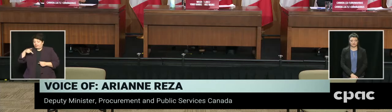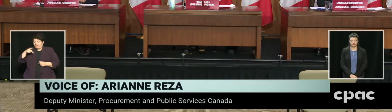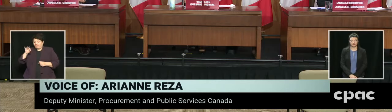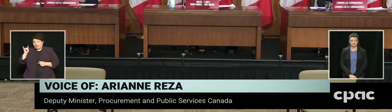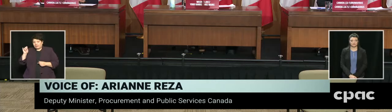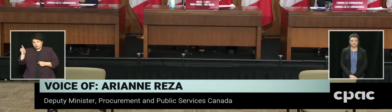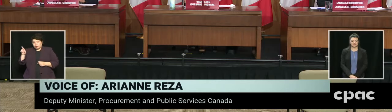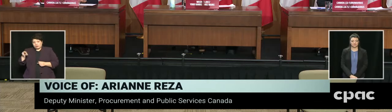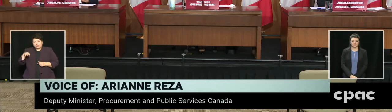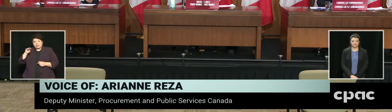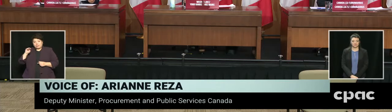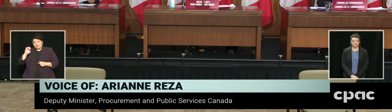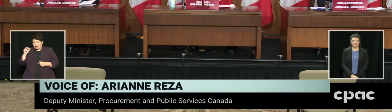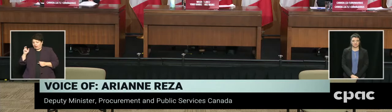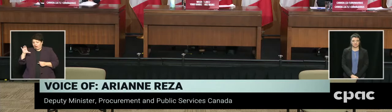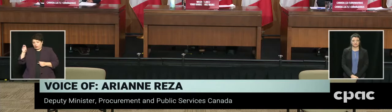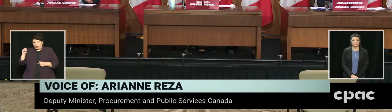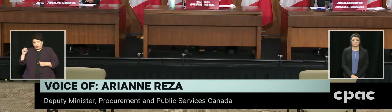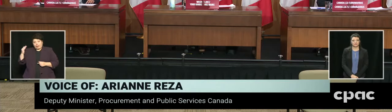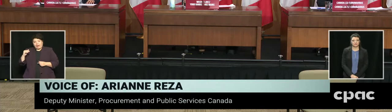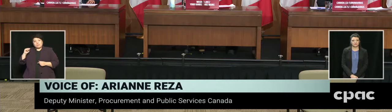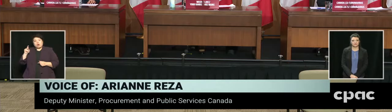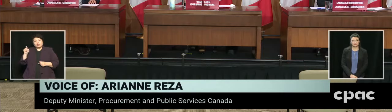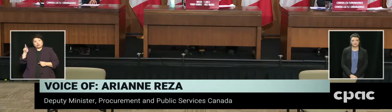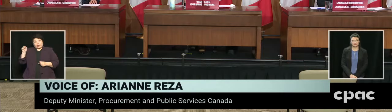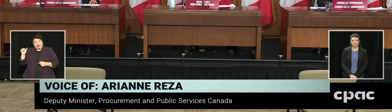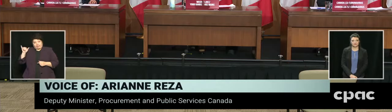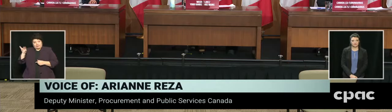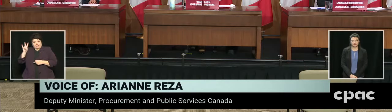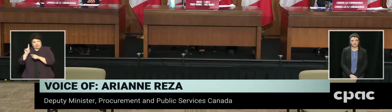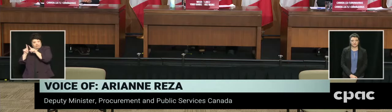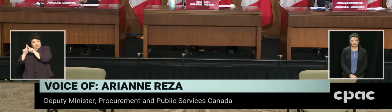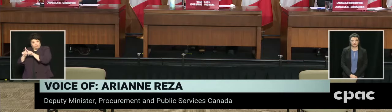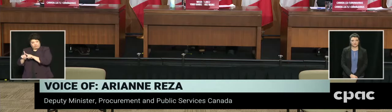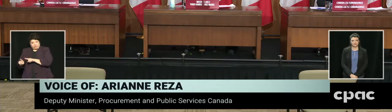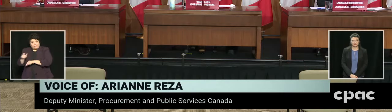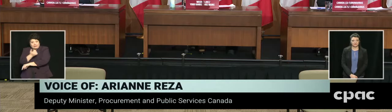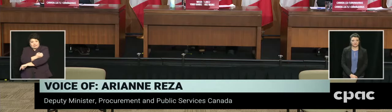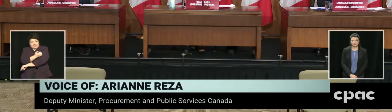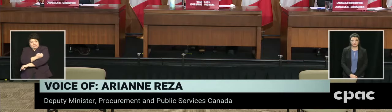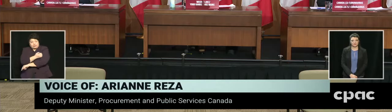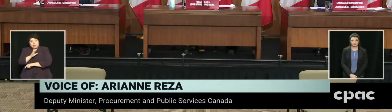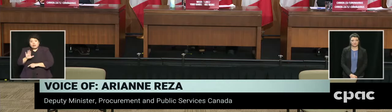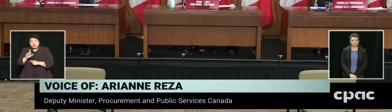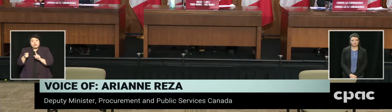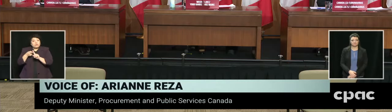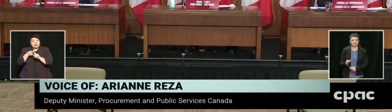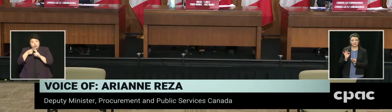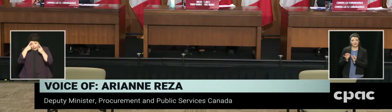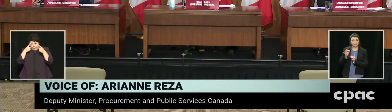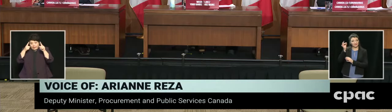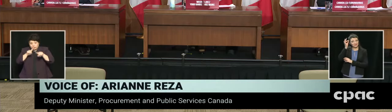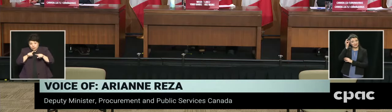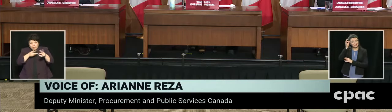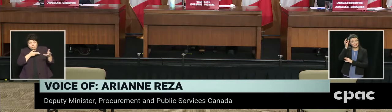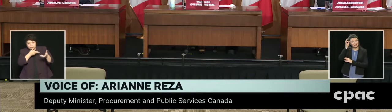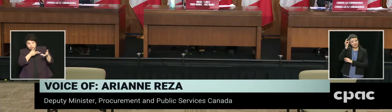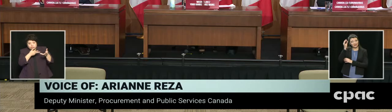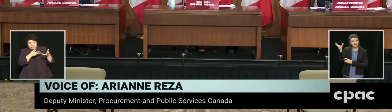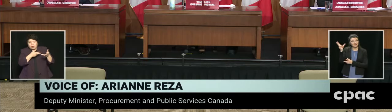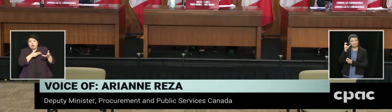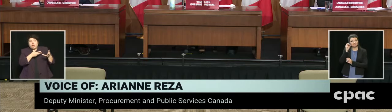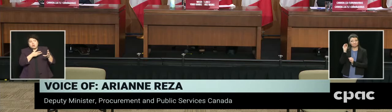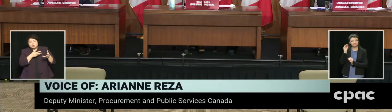Moderna. In order to progress as quickly as possible, most of our agreements began as agreements in principle, which enabled us to